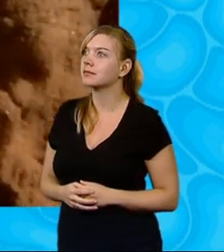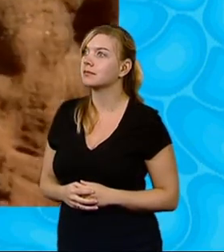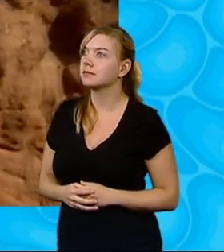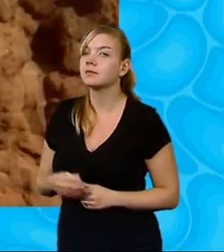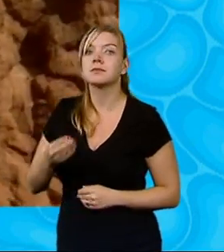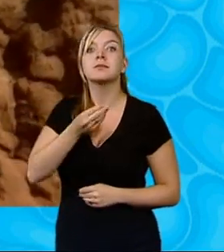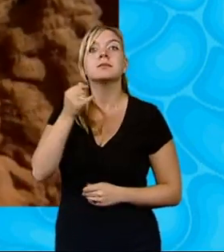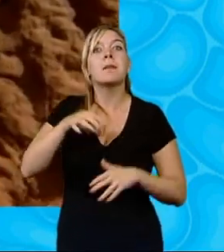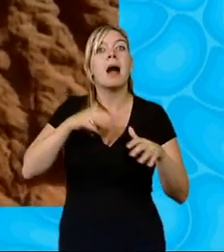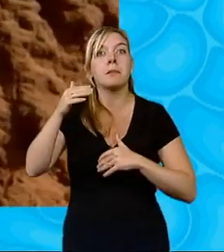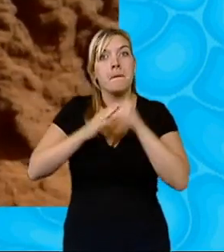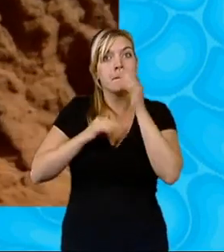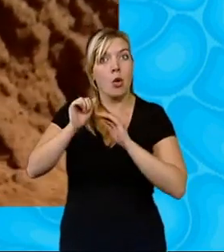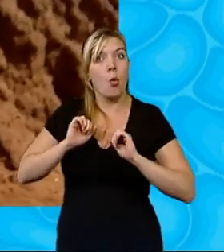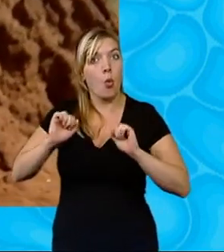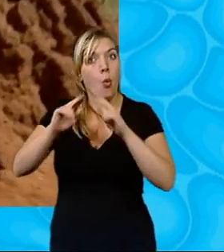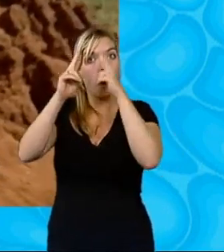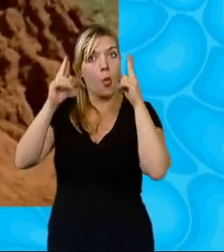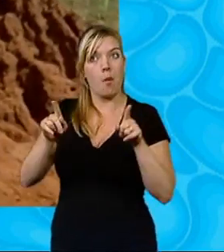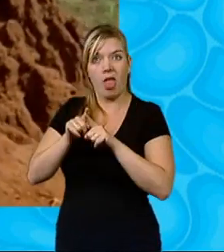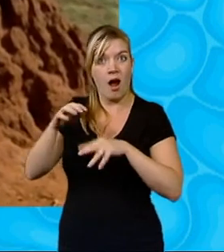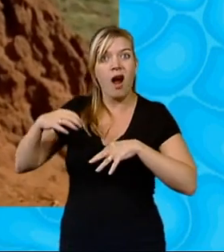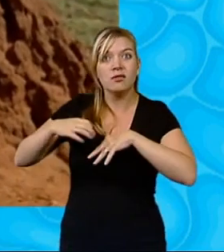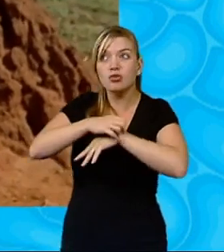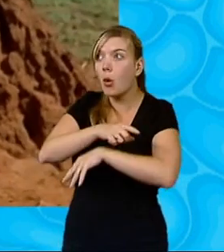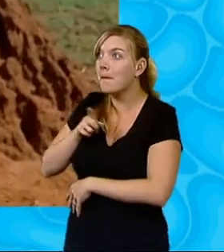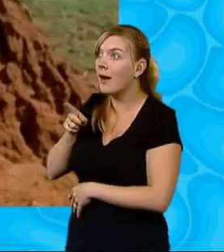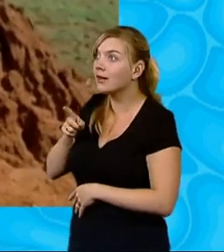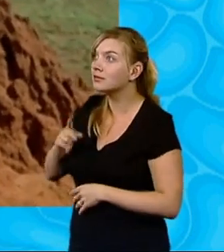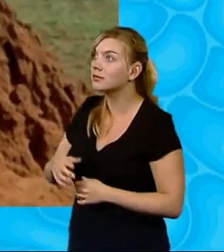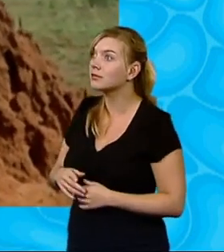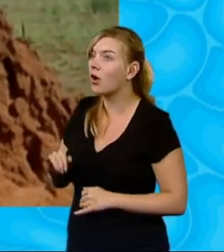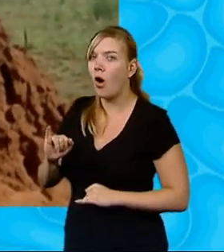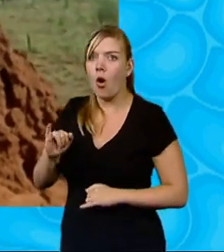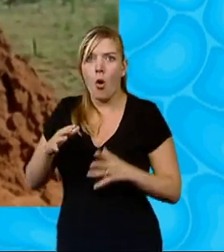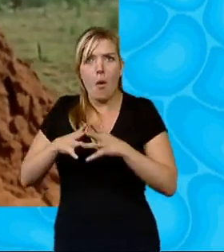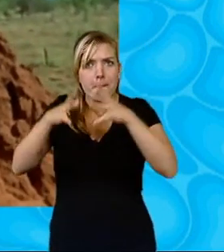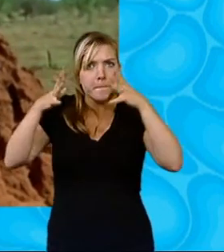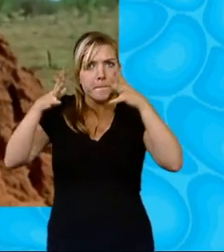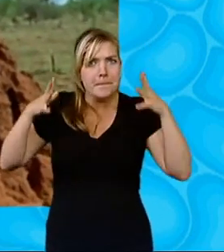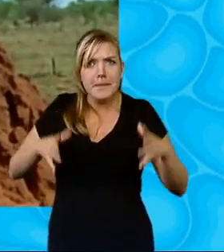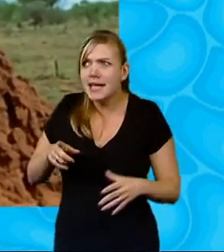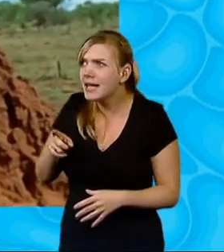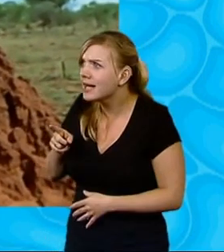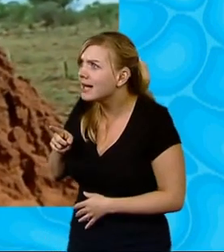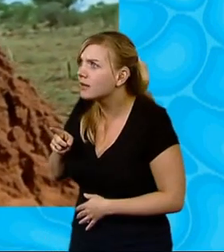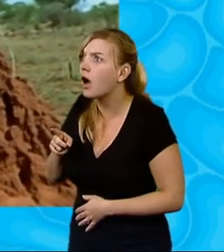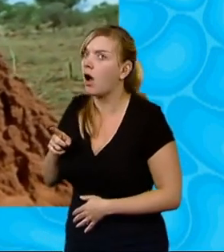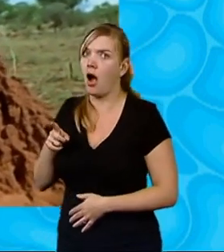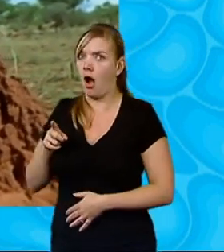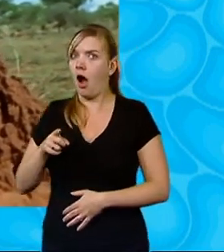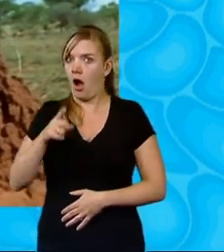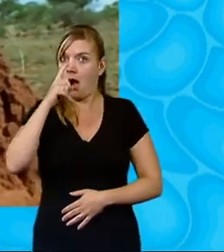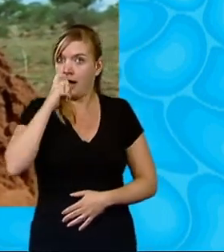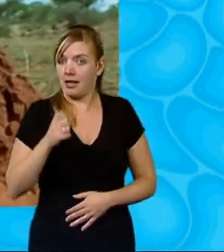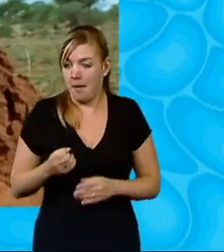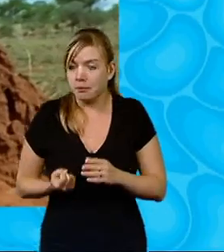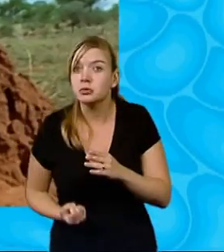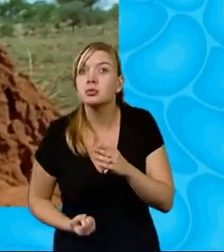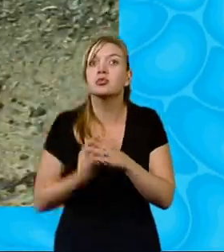termite mound. That thing is big! Oh, yes. Some termite mounds can even be taller